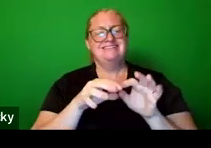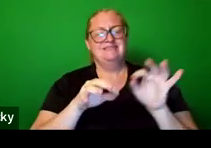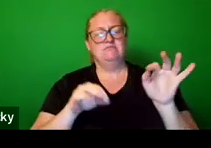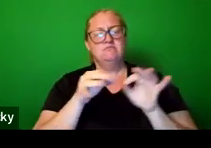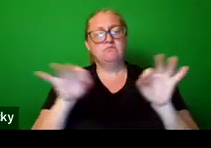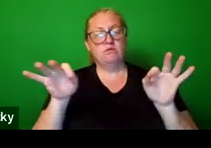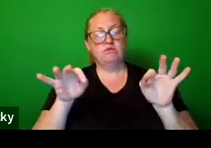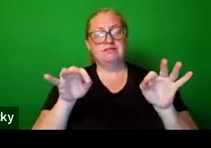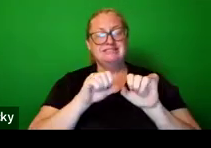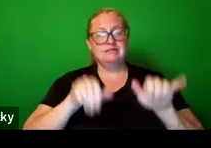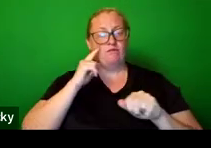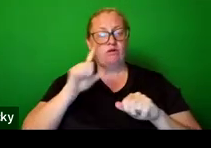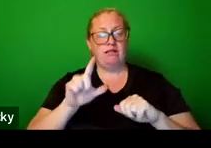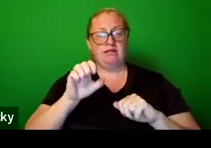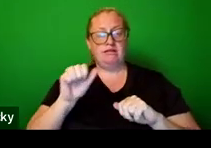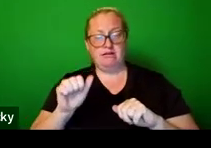school system.